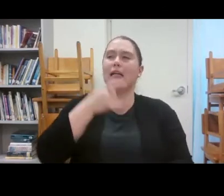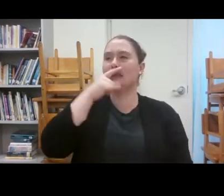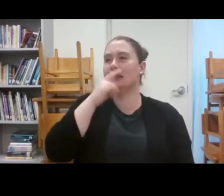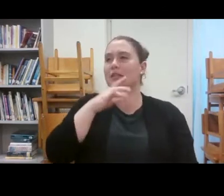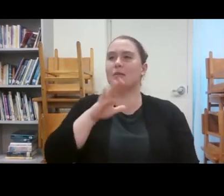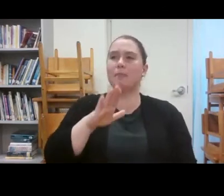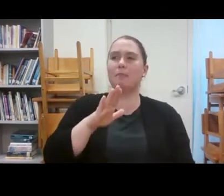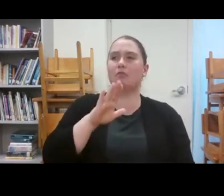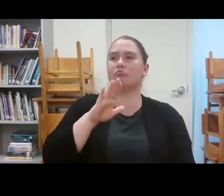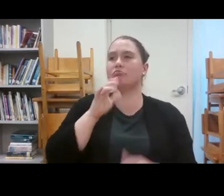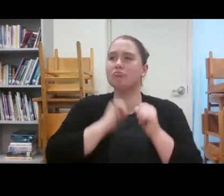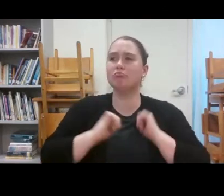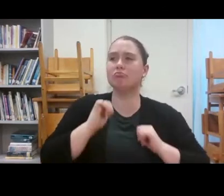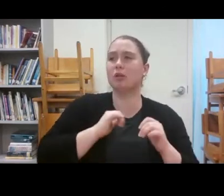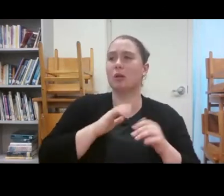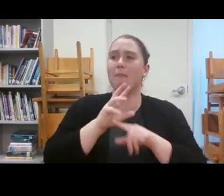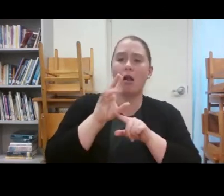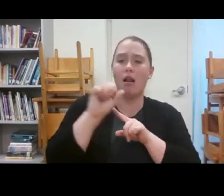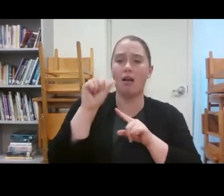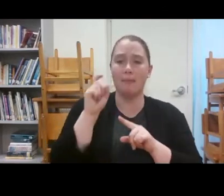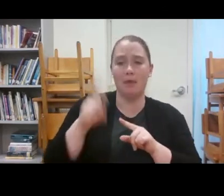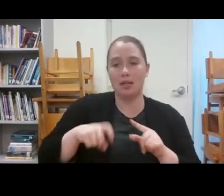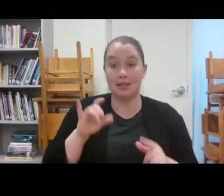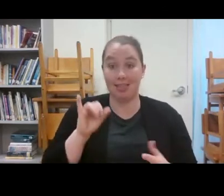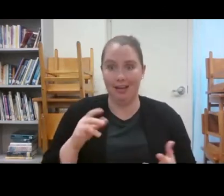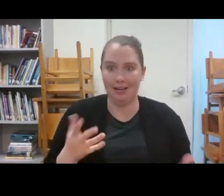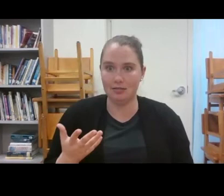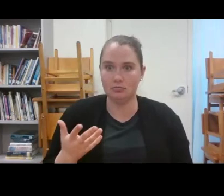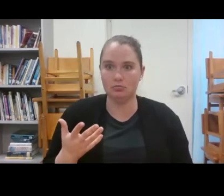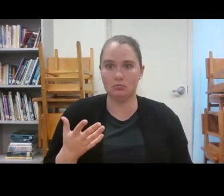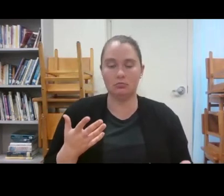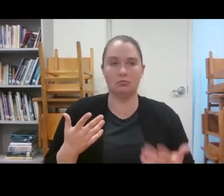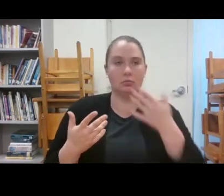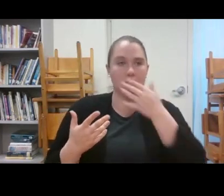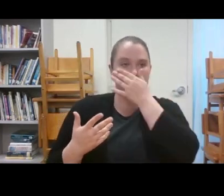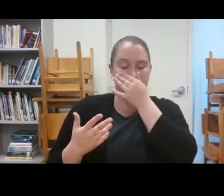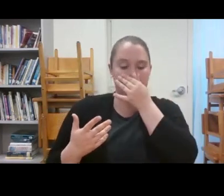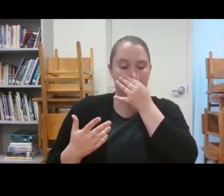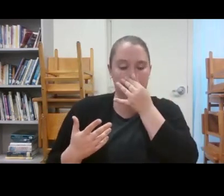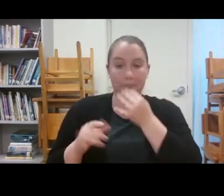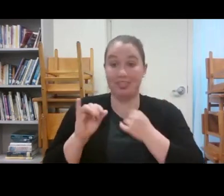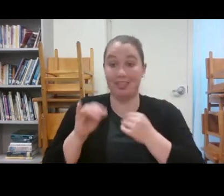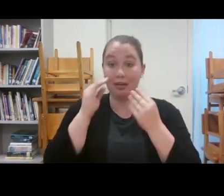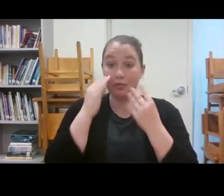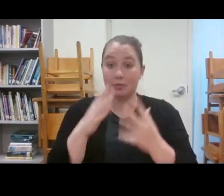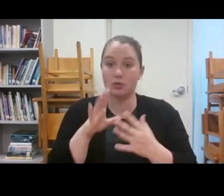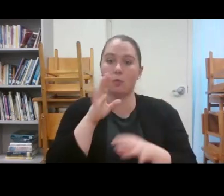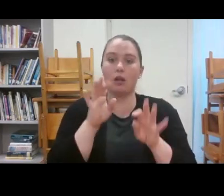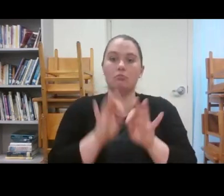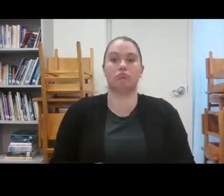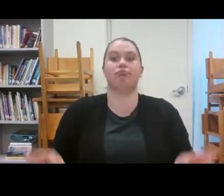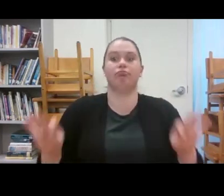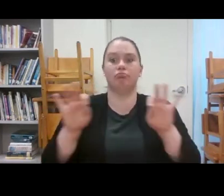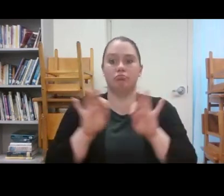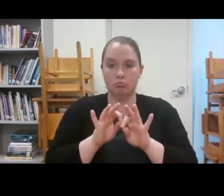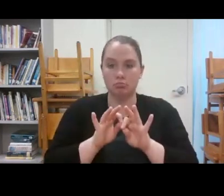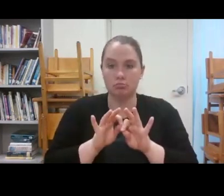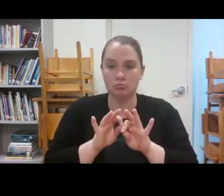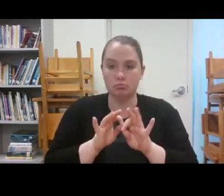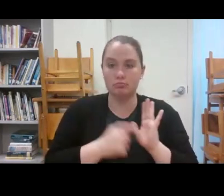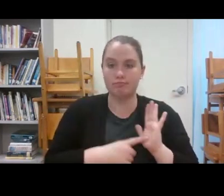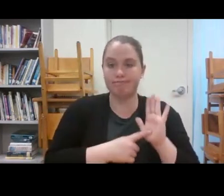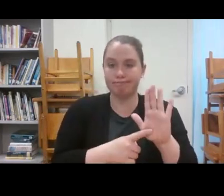feeder schools to get it. That's where the data is going to be so important.